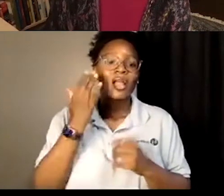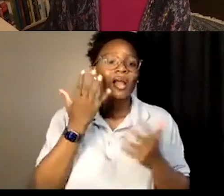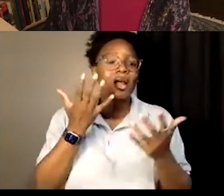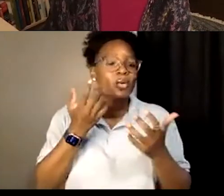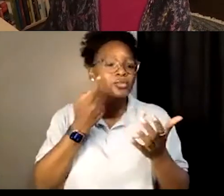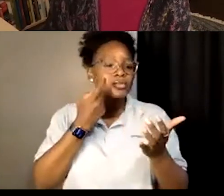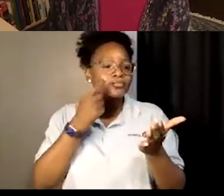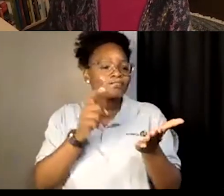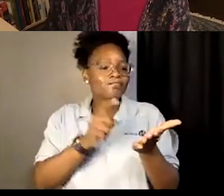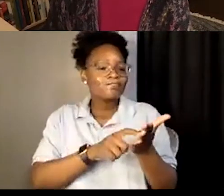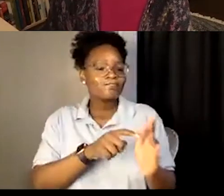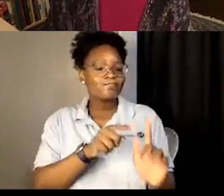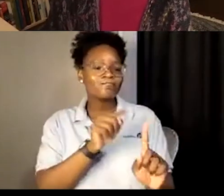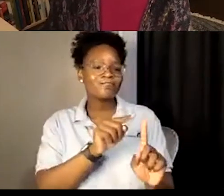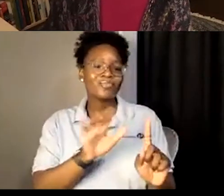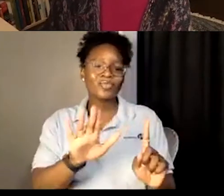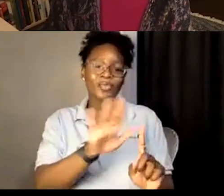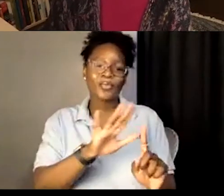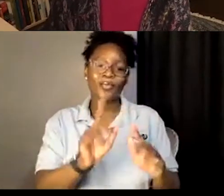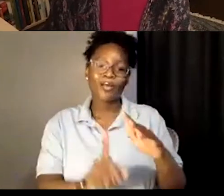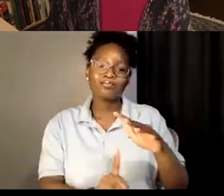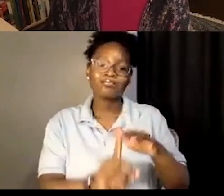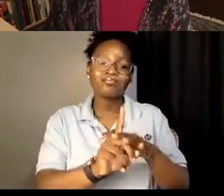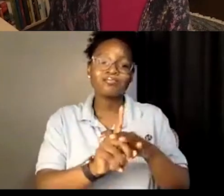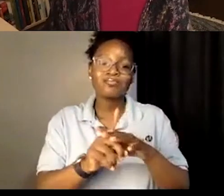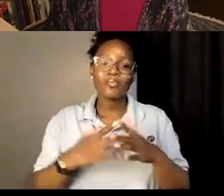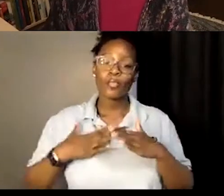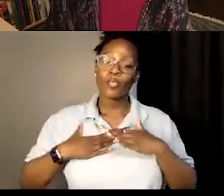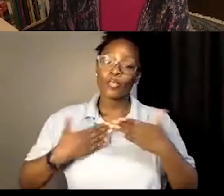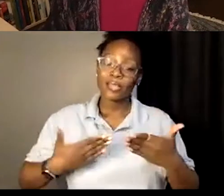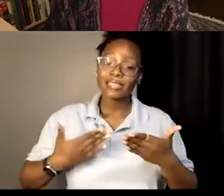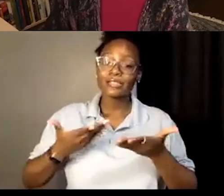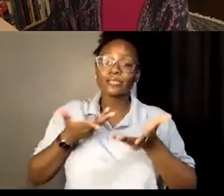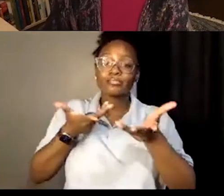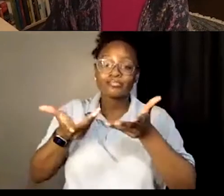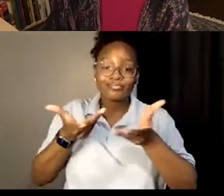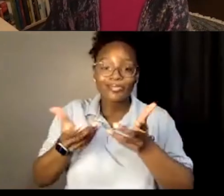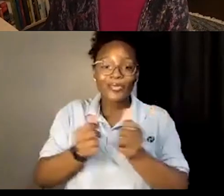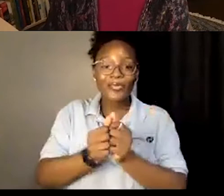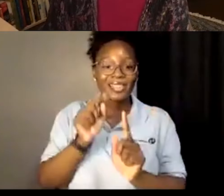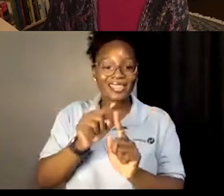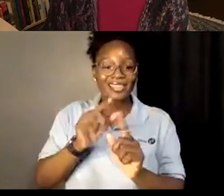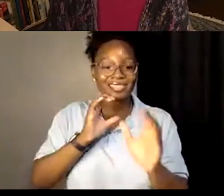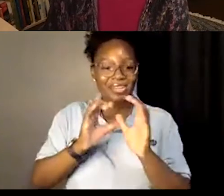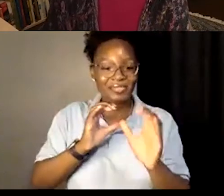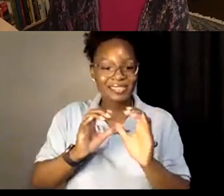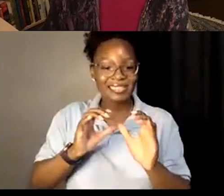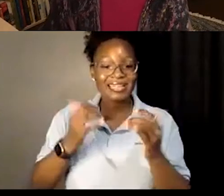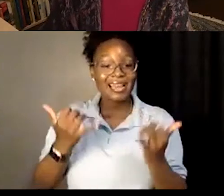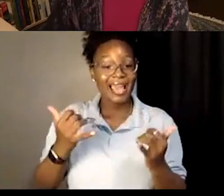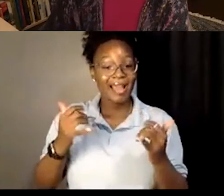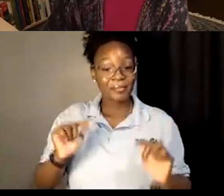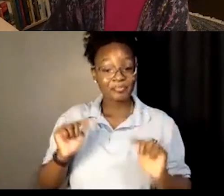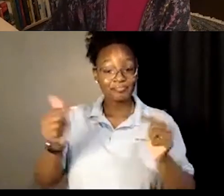your showing up to have this conversation, and I'll just pitch it to you guys.